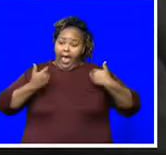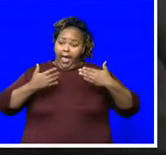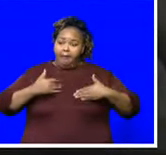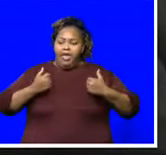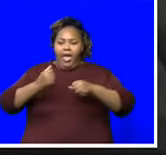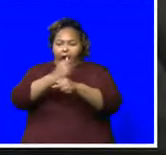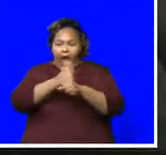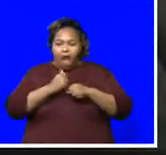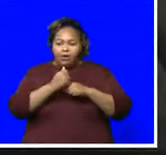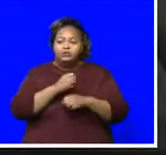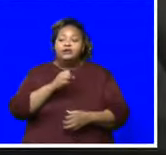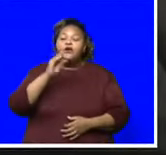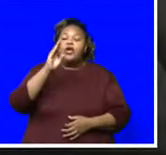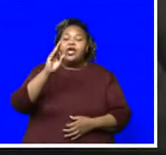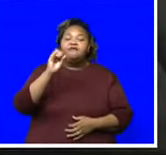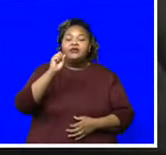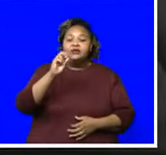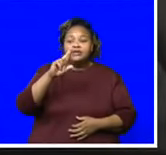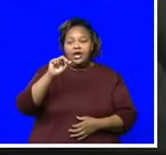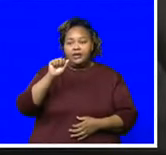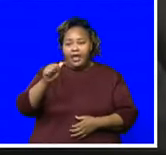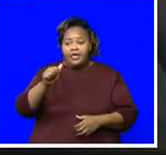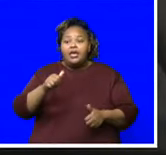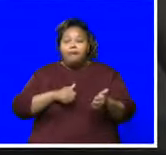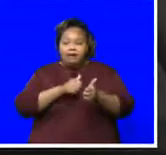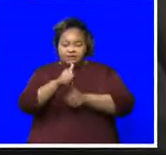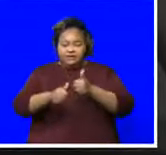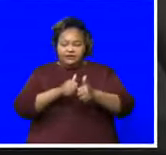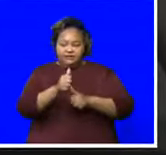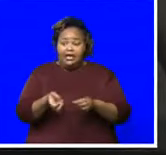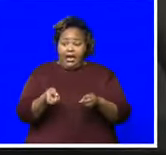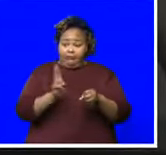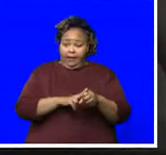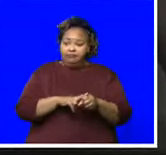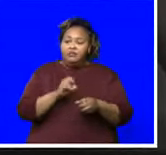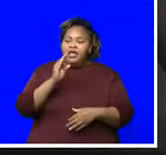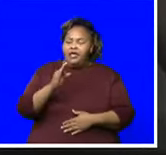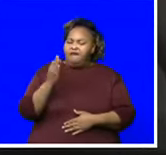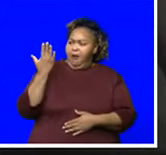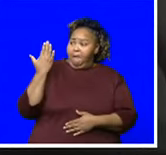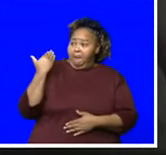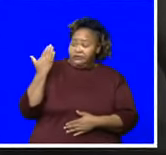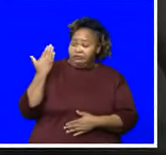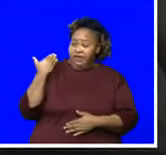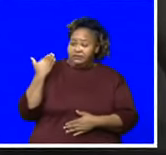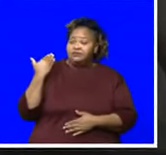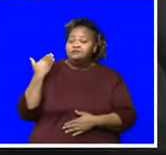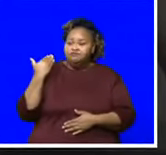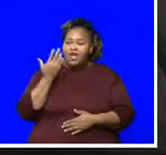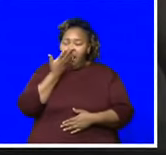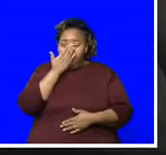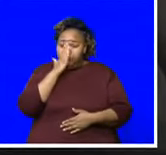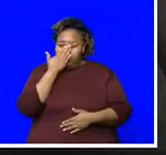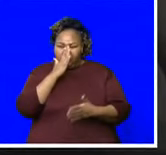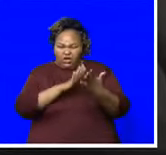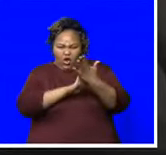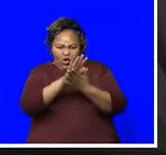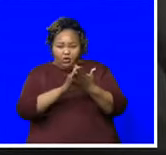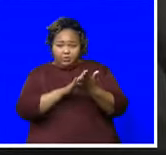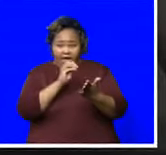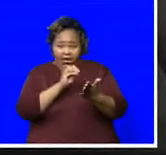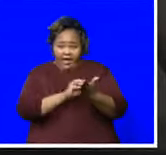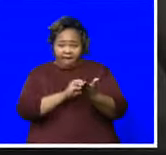mhlambe nangabe bekukhona kuganga itolo bese vele ulala wathi ukuthi